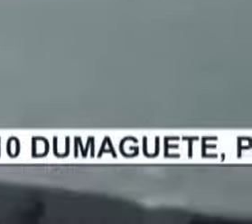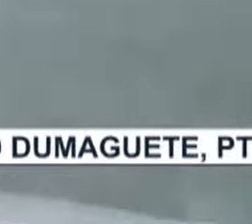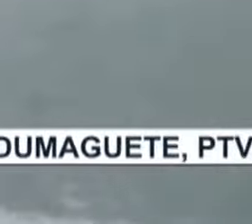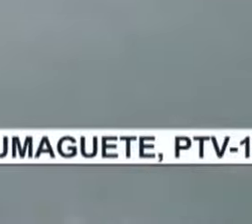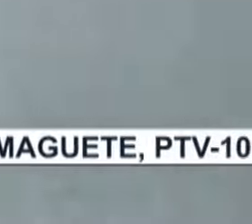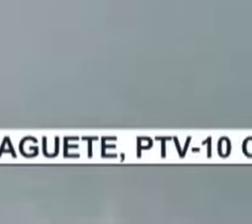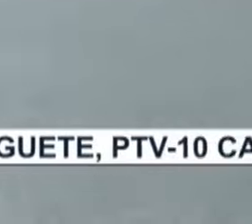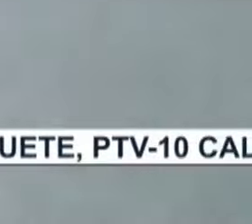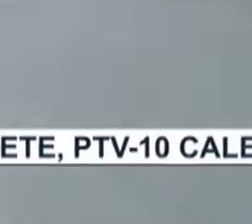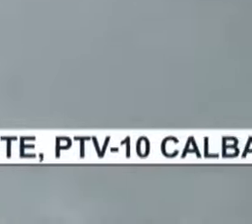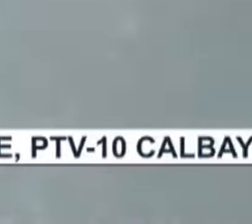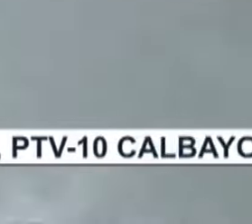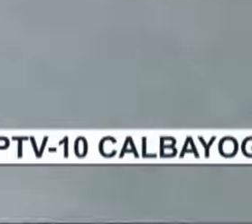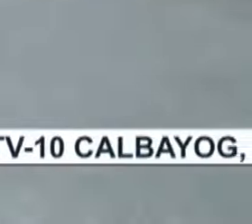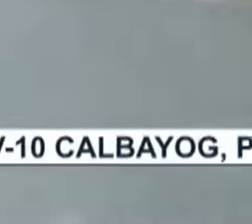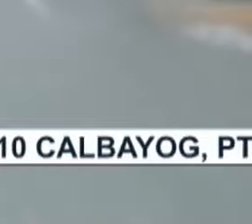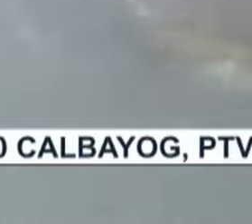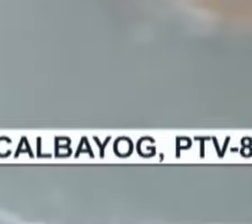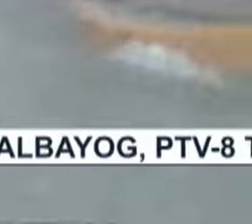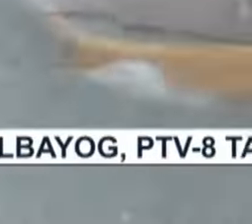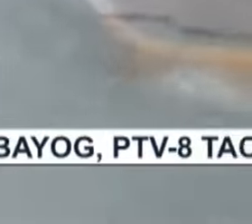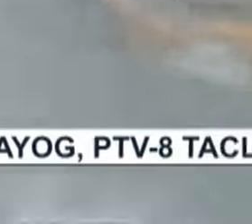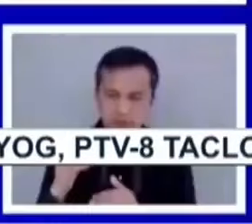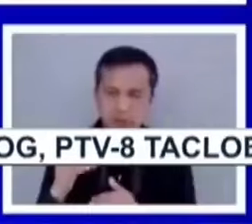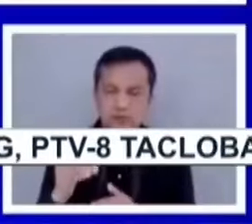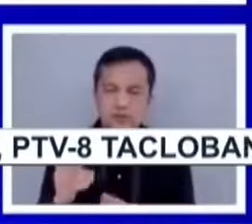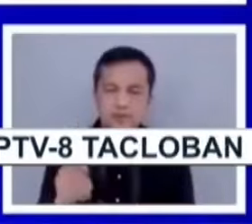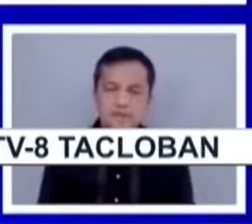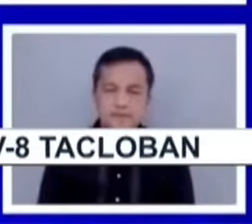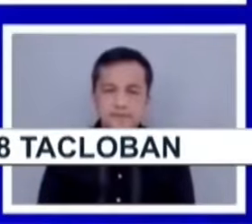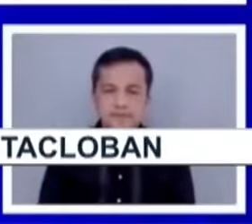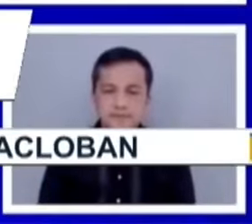to maintain affordable prices for basic commodities.